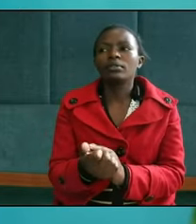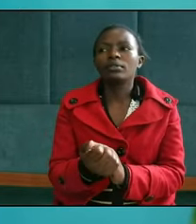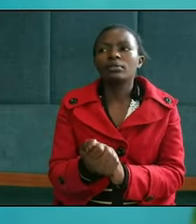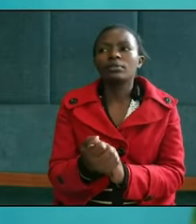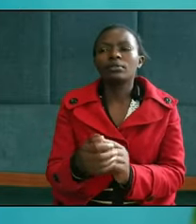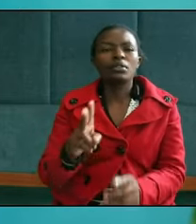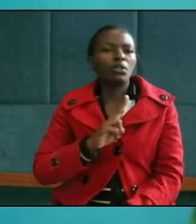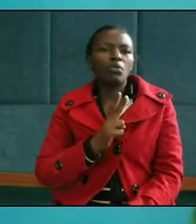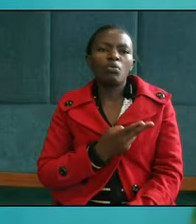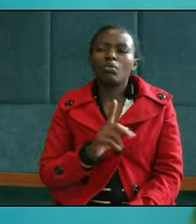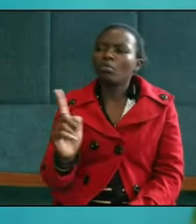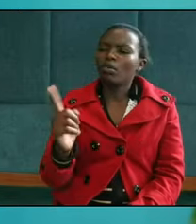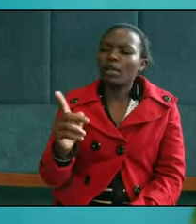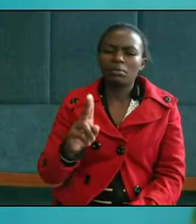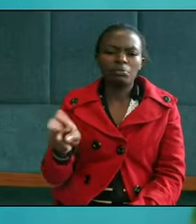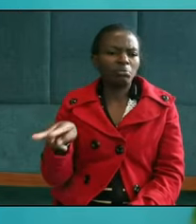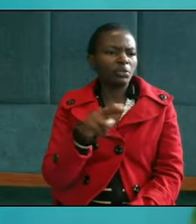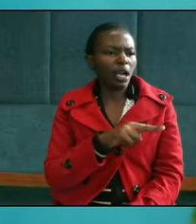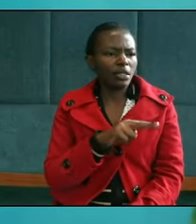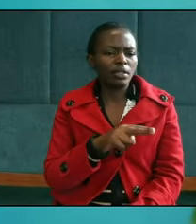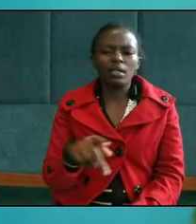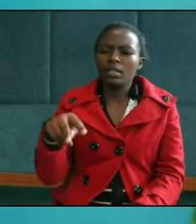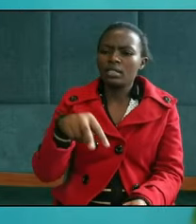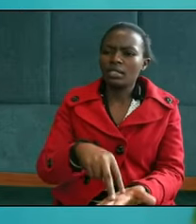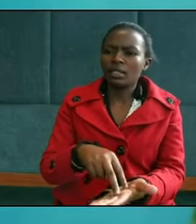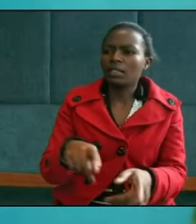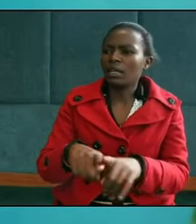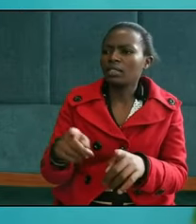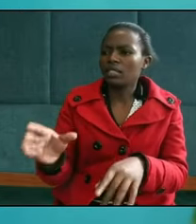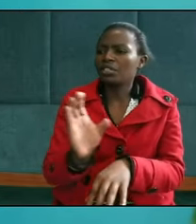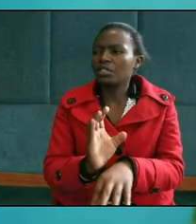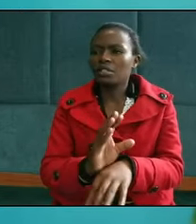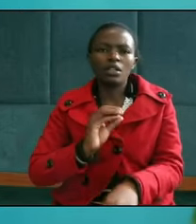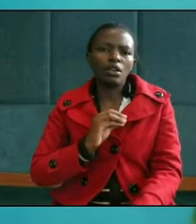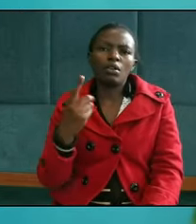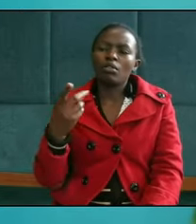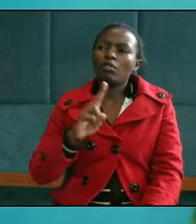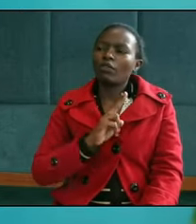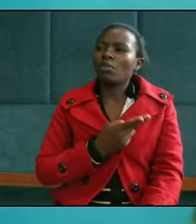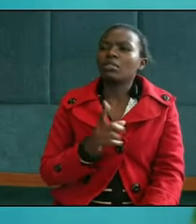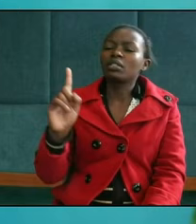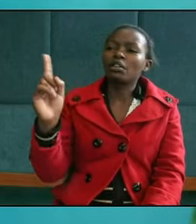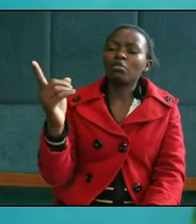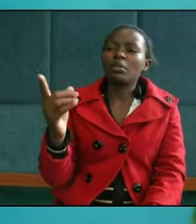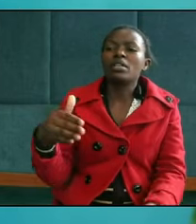Where are we standing as Nairobi's Central Church? Where are we